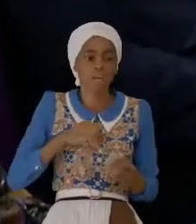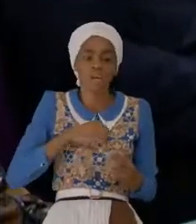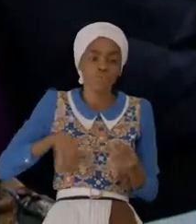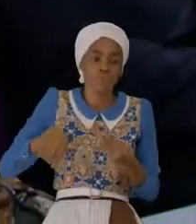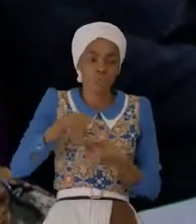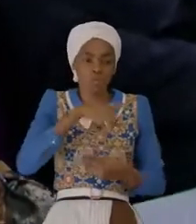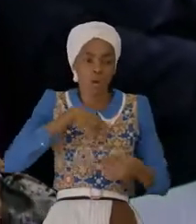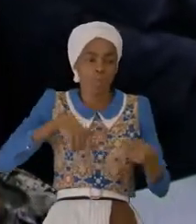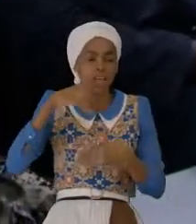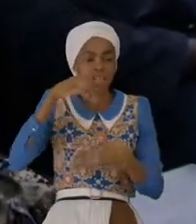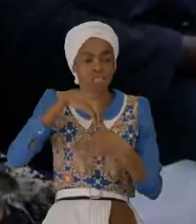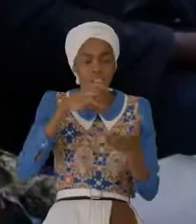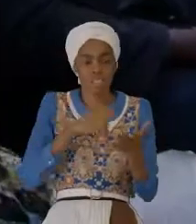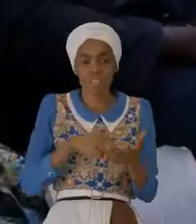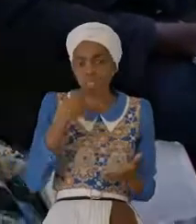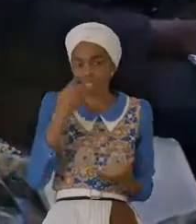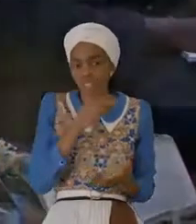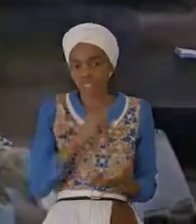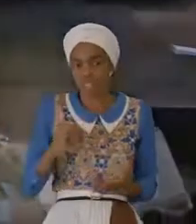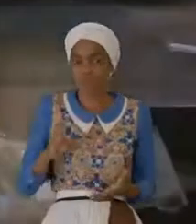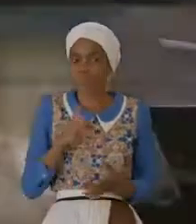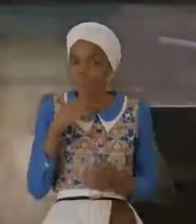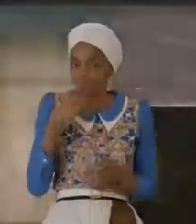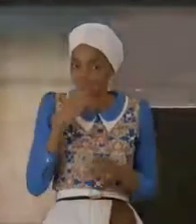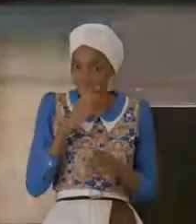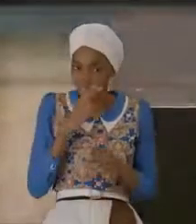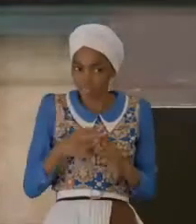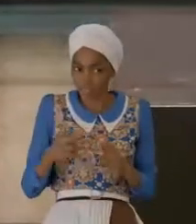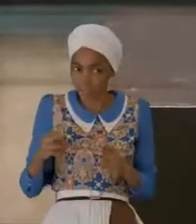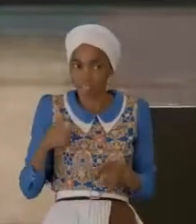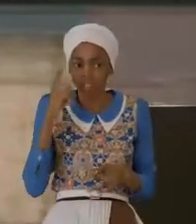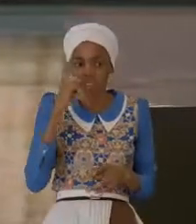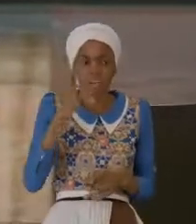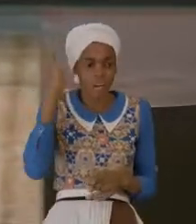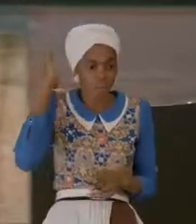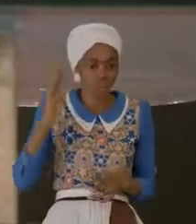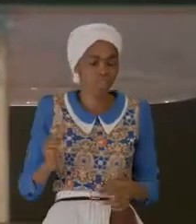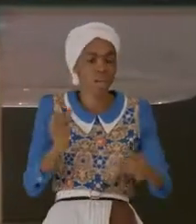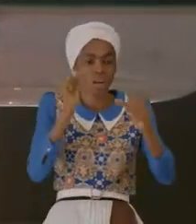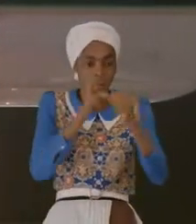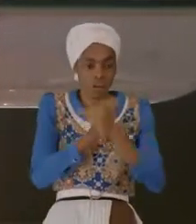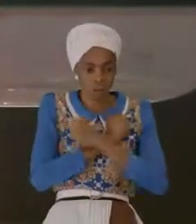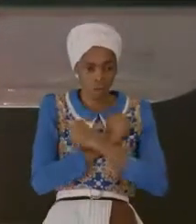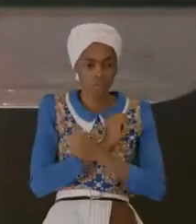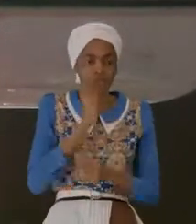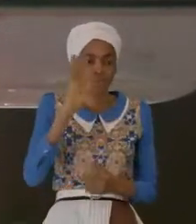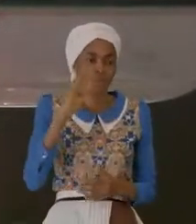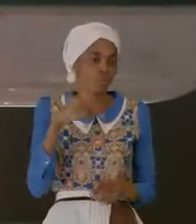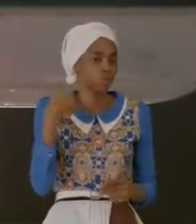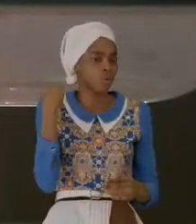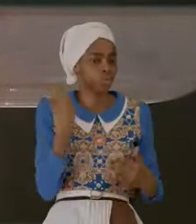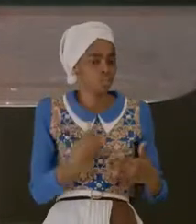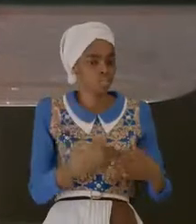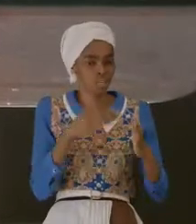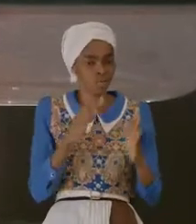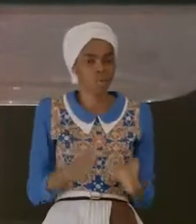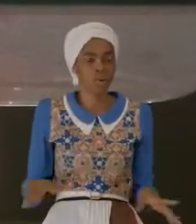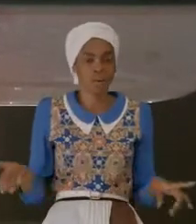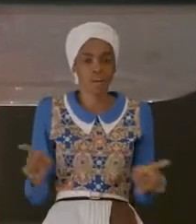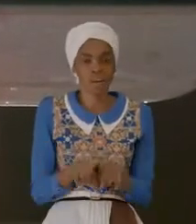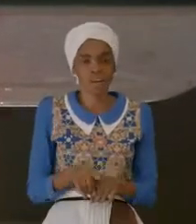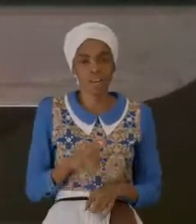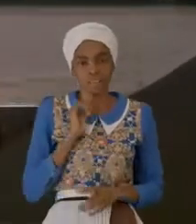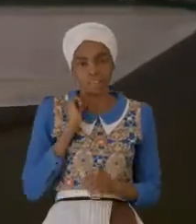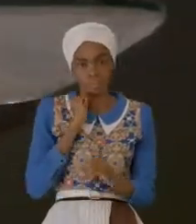in this saying namely Thou shalt love thy neighbor as